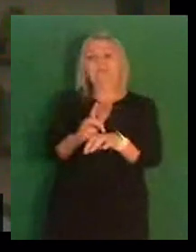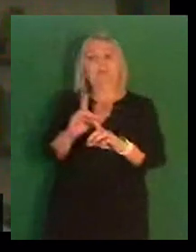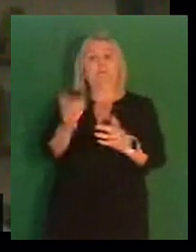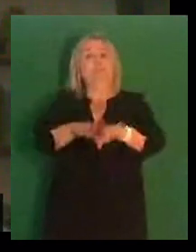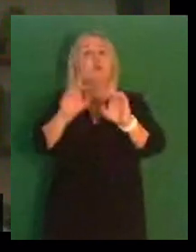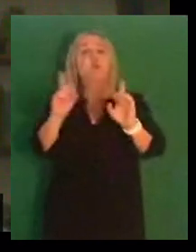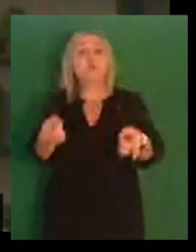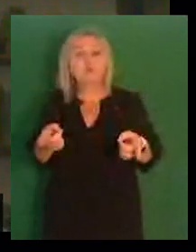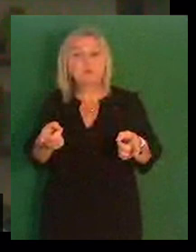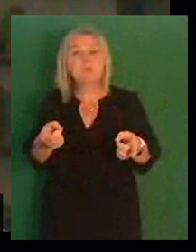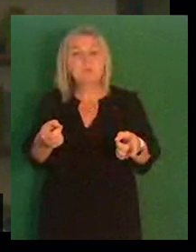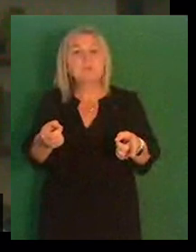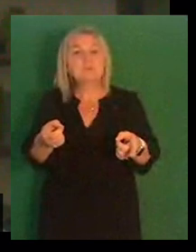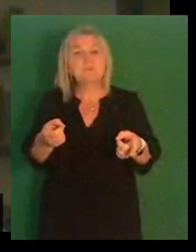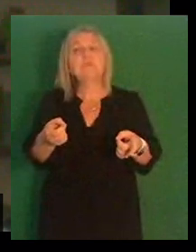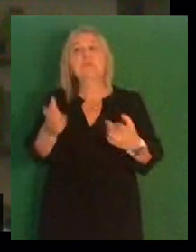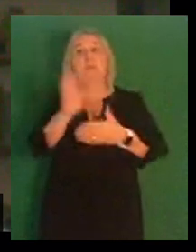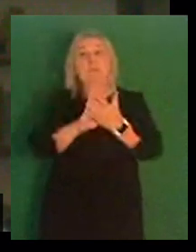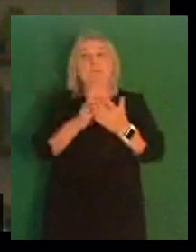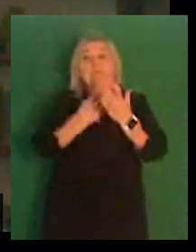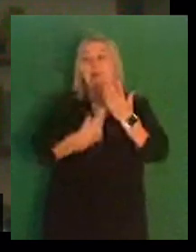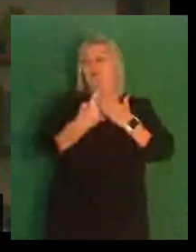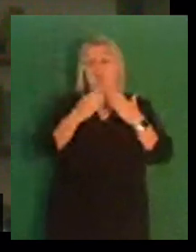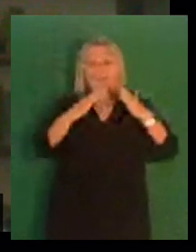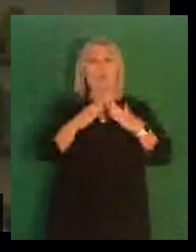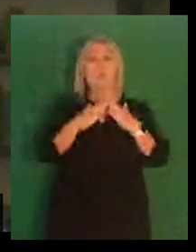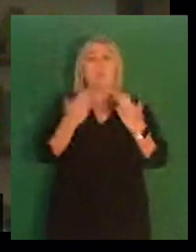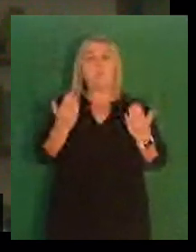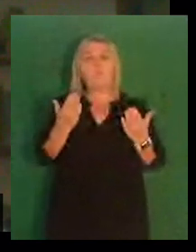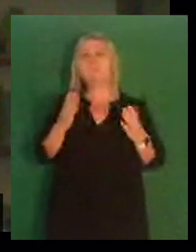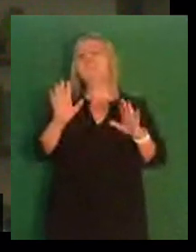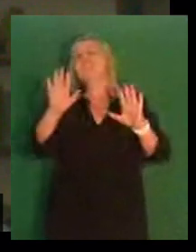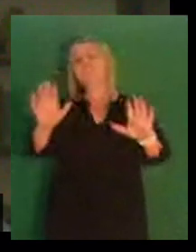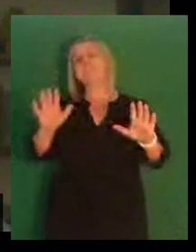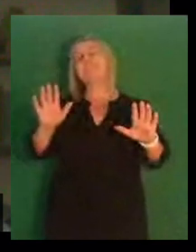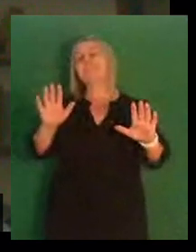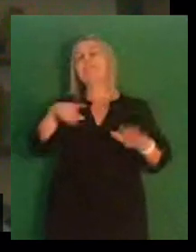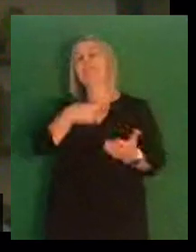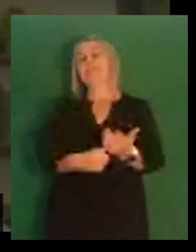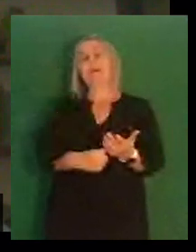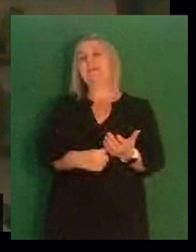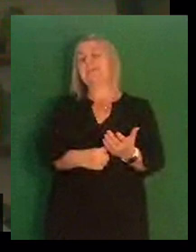largely in their homes, so we made the decision very quickly